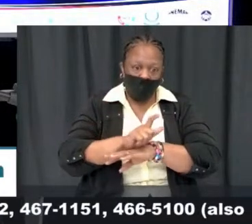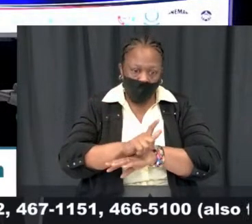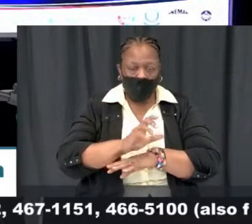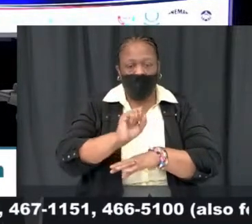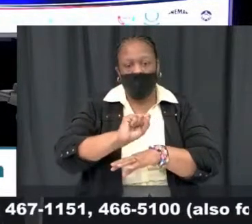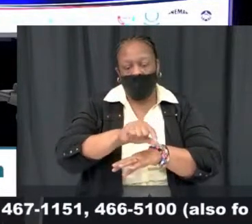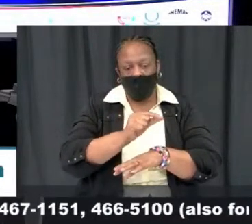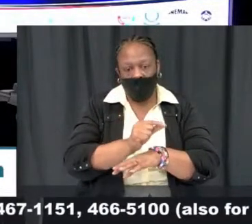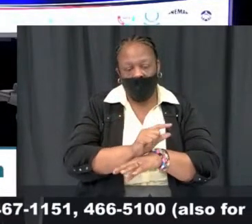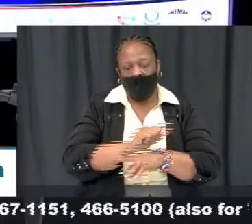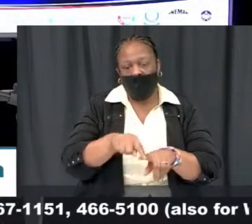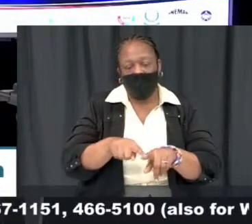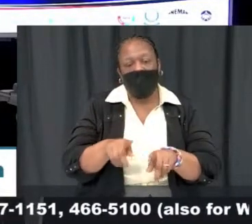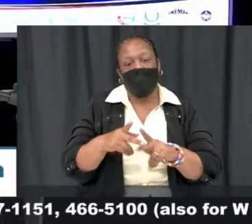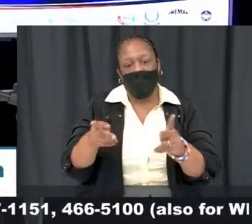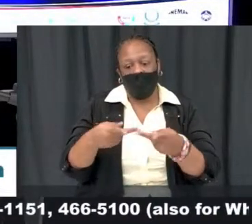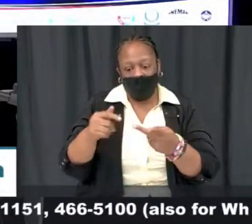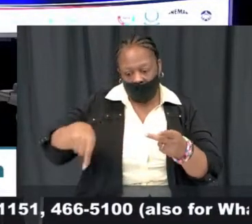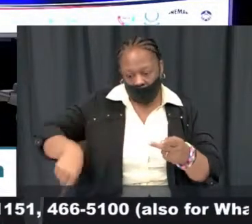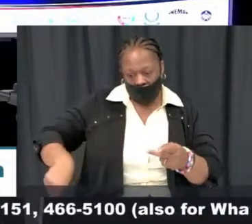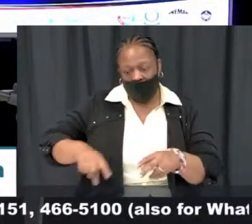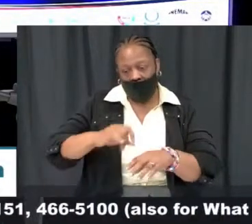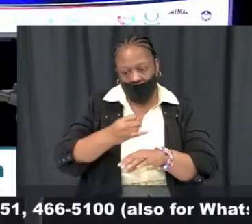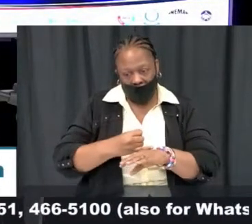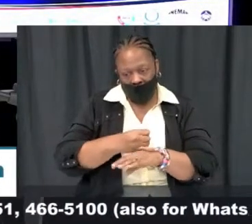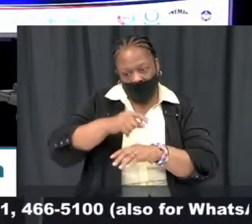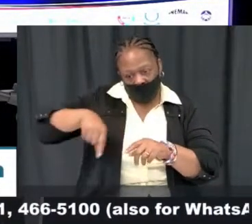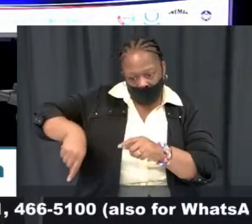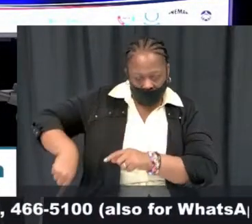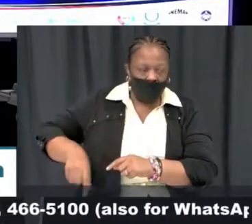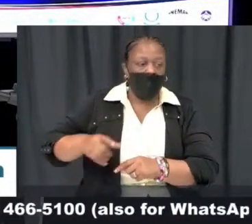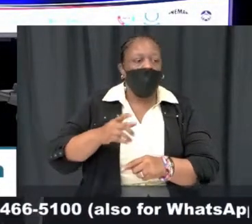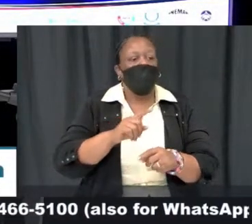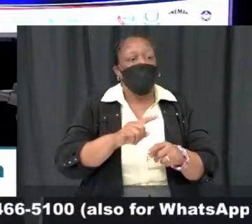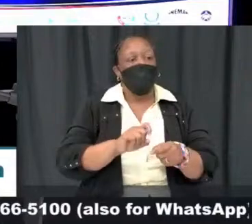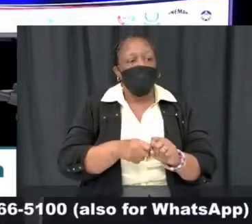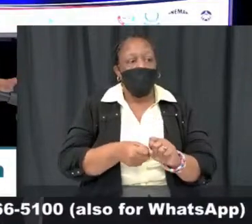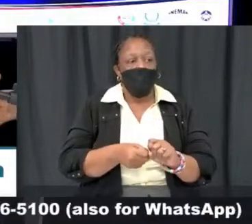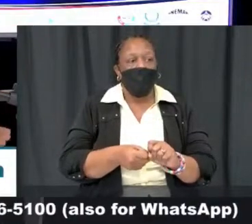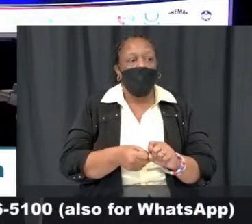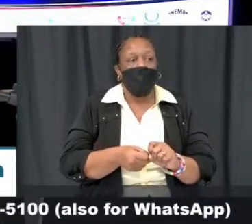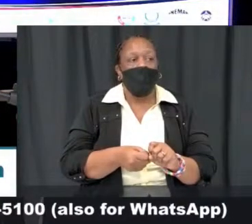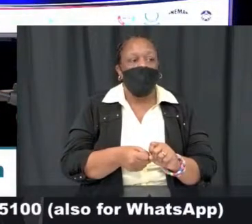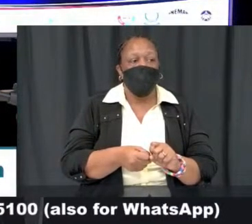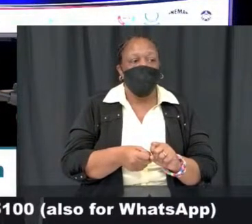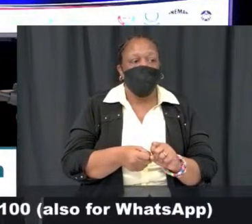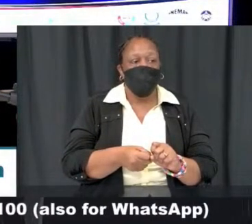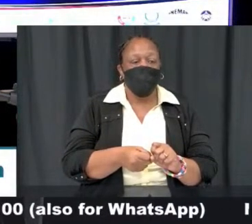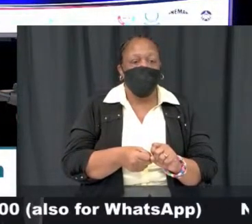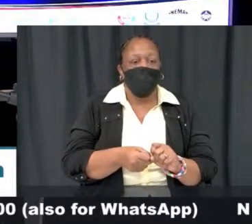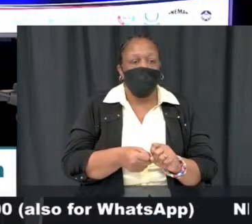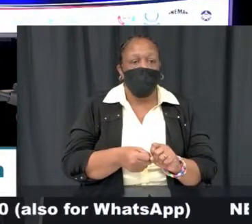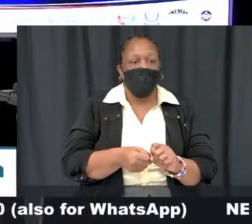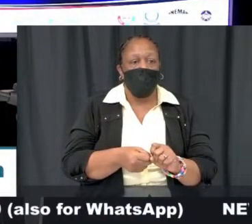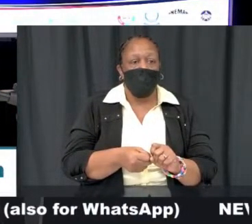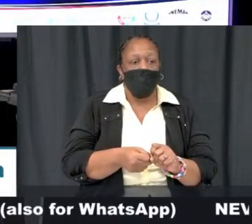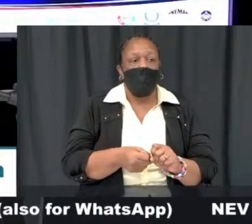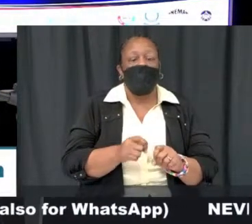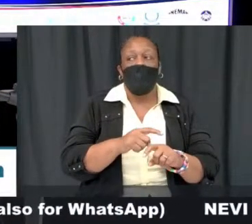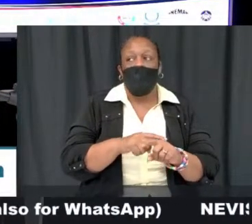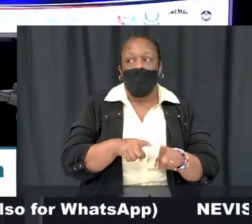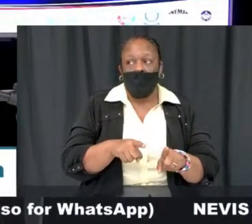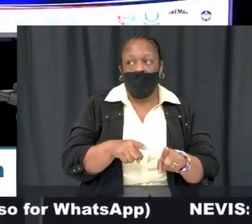And we are here for the voices of everyone. If you don't agree with the messenger, just don't listen to the message.